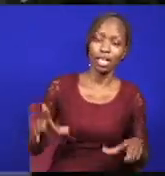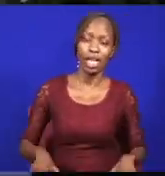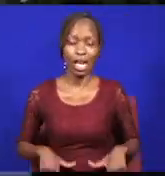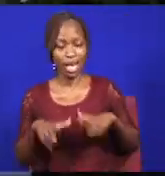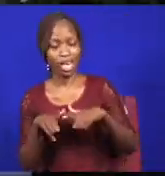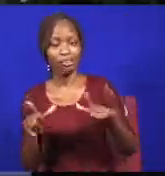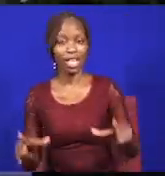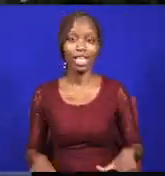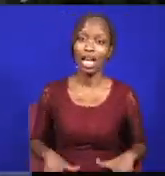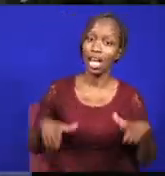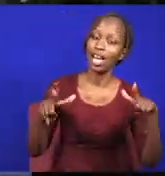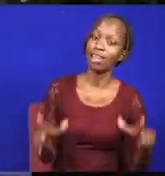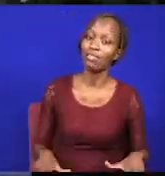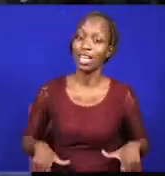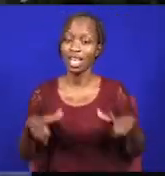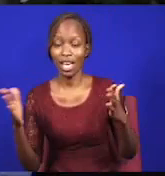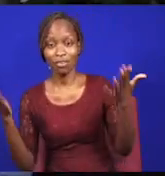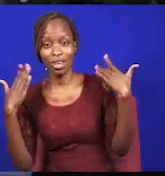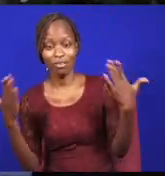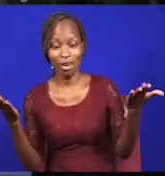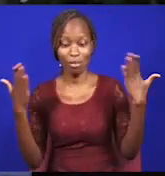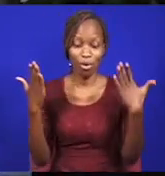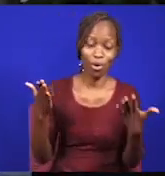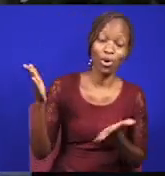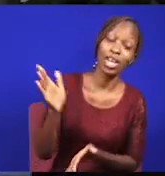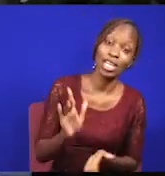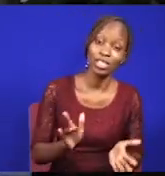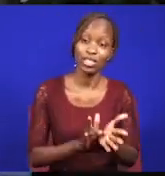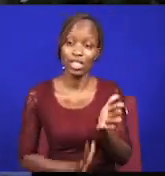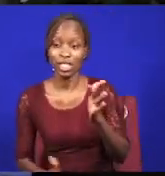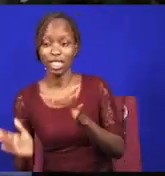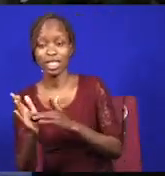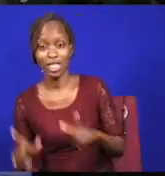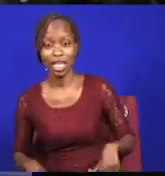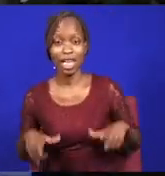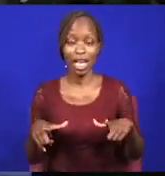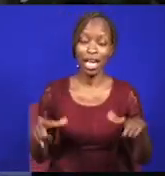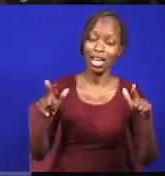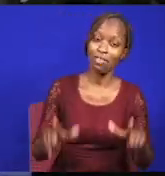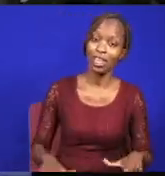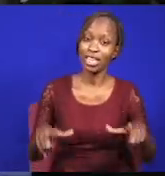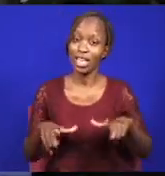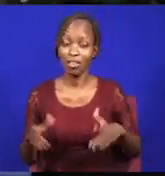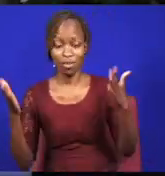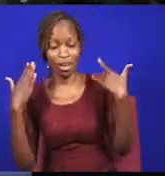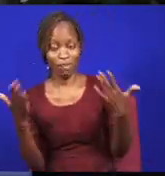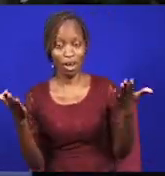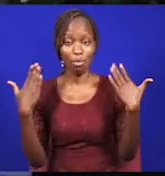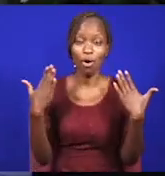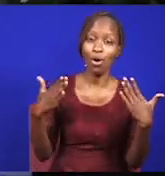alive. Alive, alive, alive forevermore. Jesus is alive.